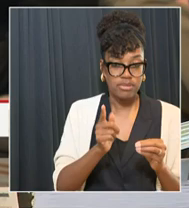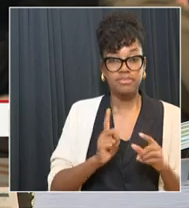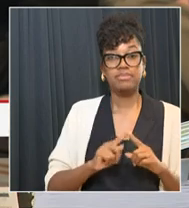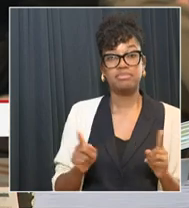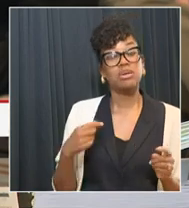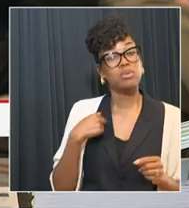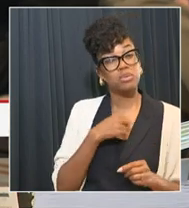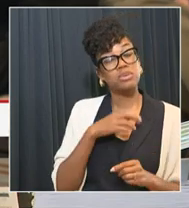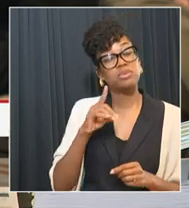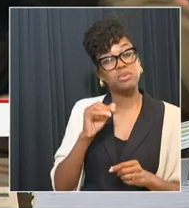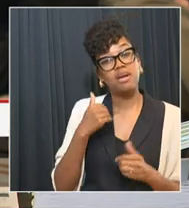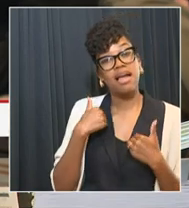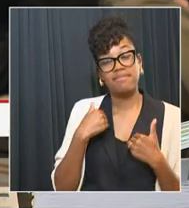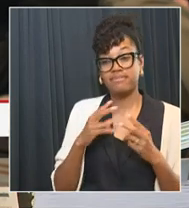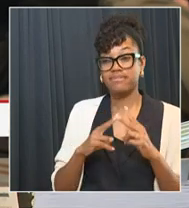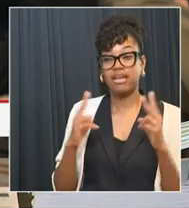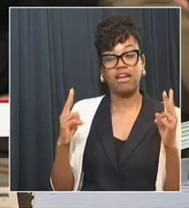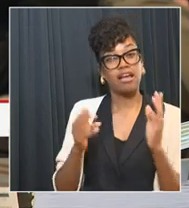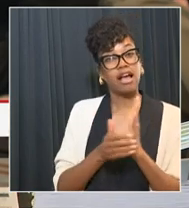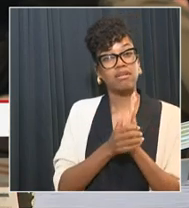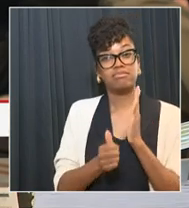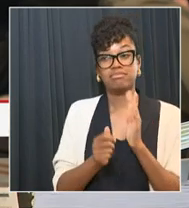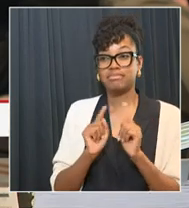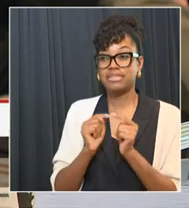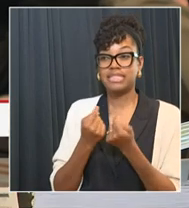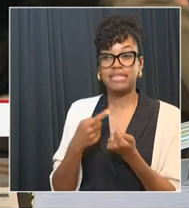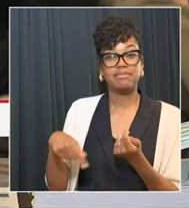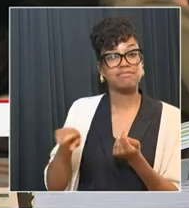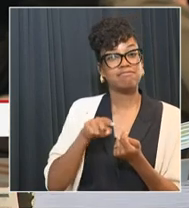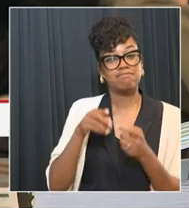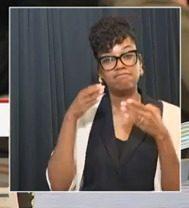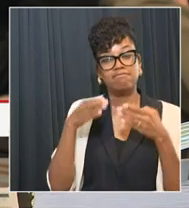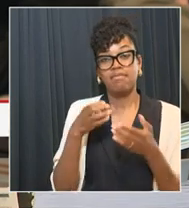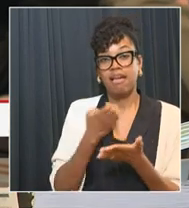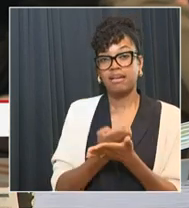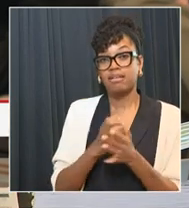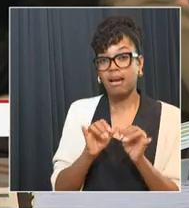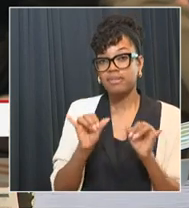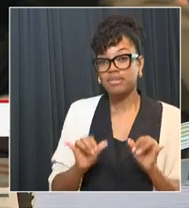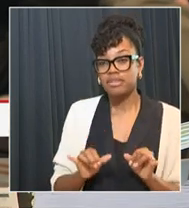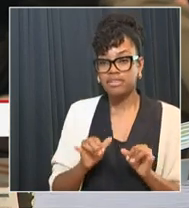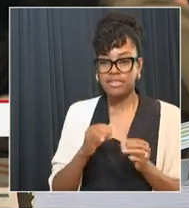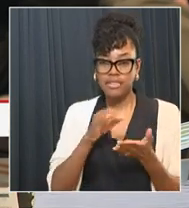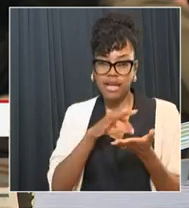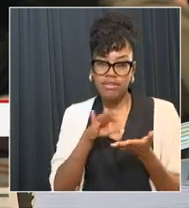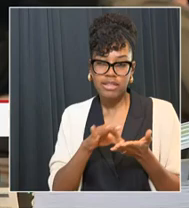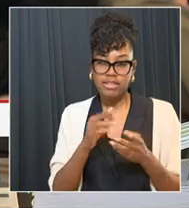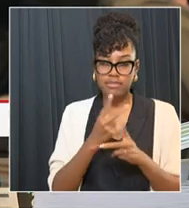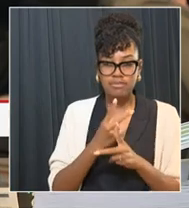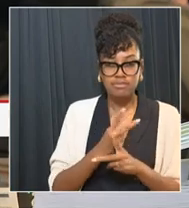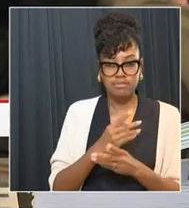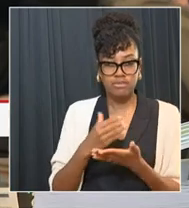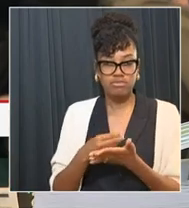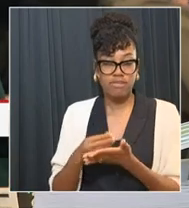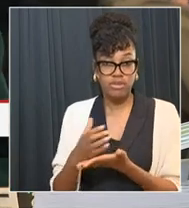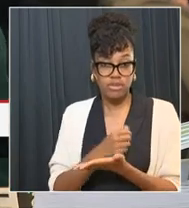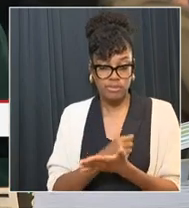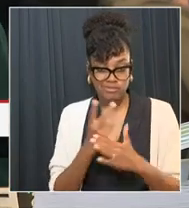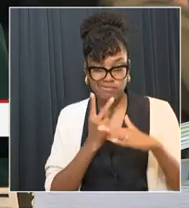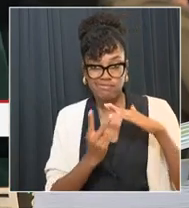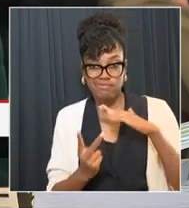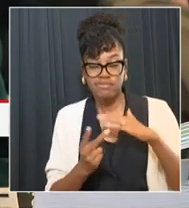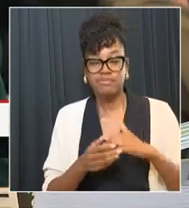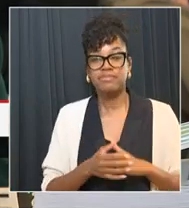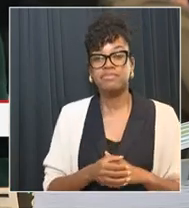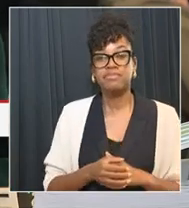sophisticated economic team that has helped us calculate those revenues. And as Kevin, who went